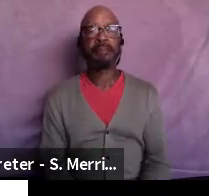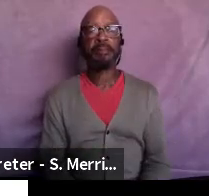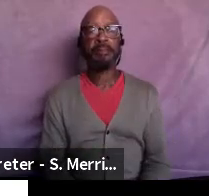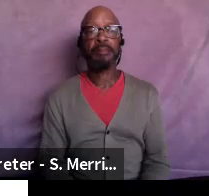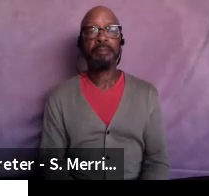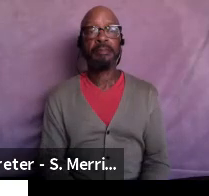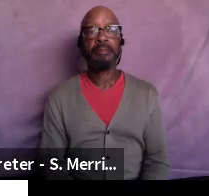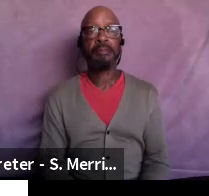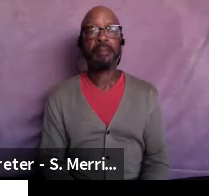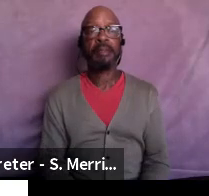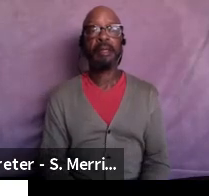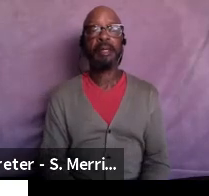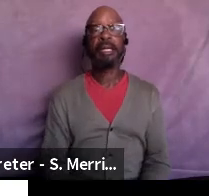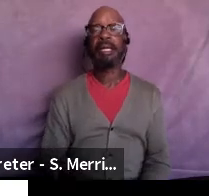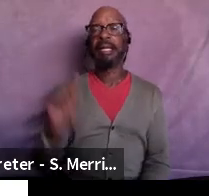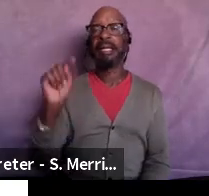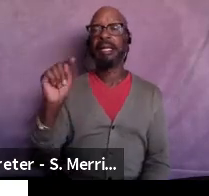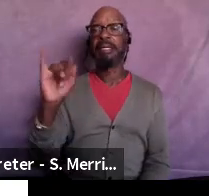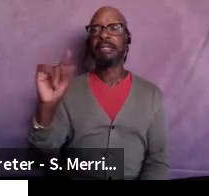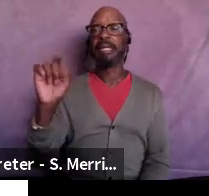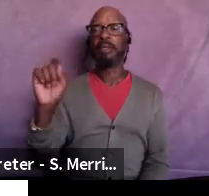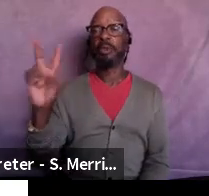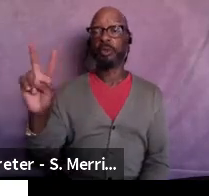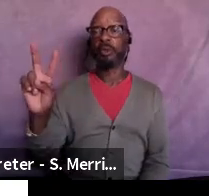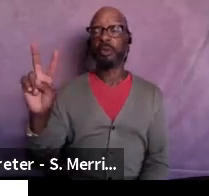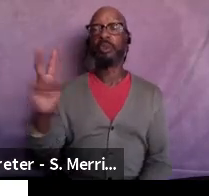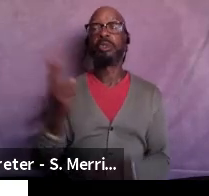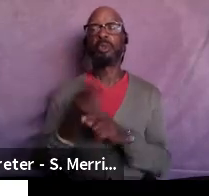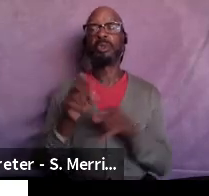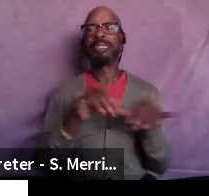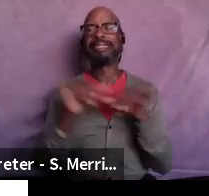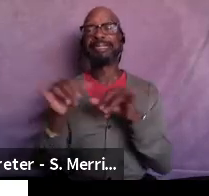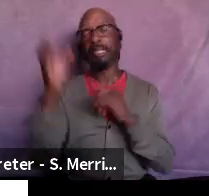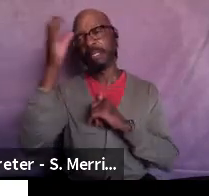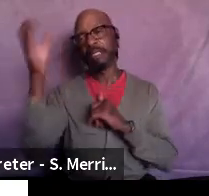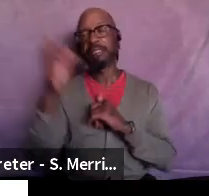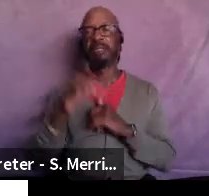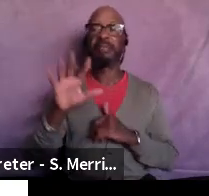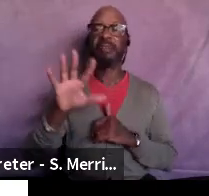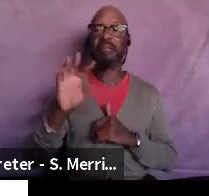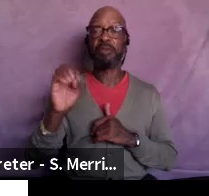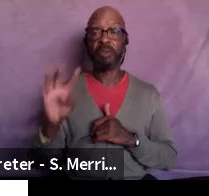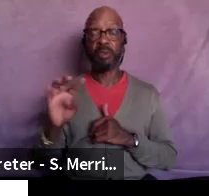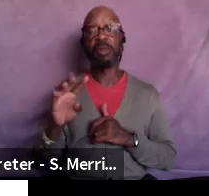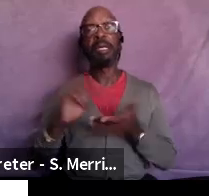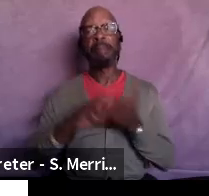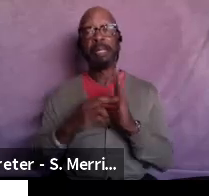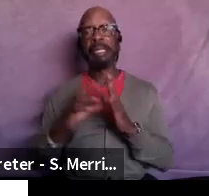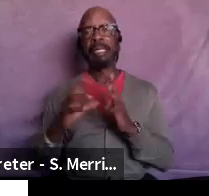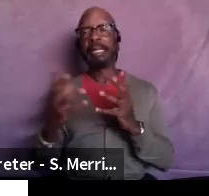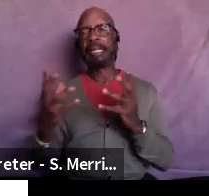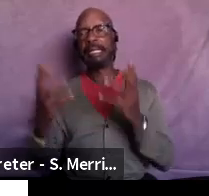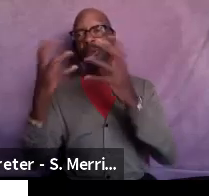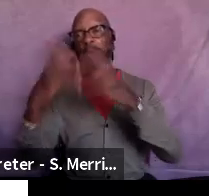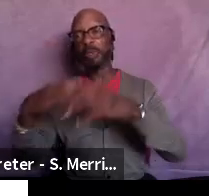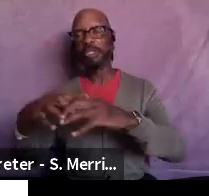So Title II employs the same concepts as used in Section 504, namely integration, equal